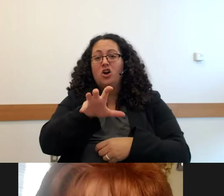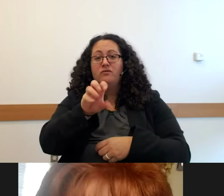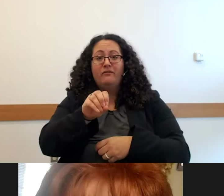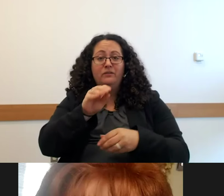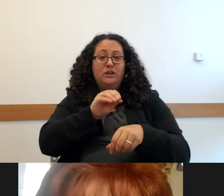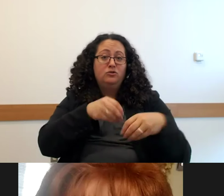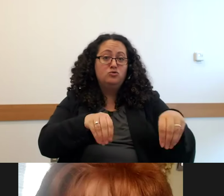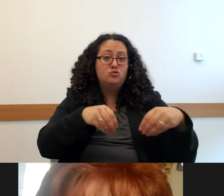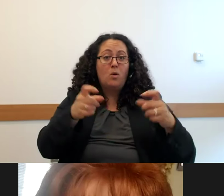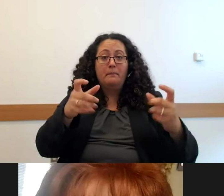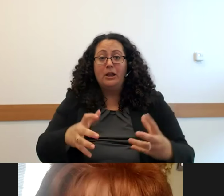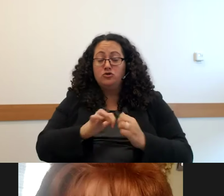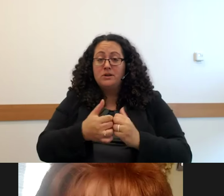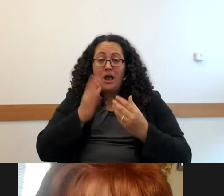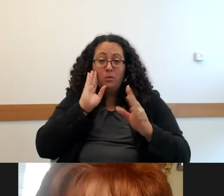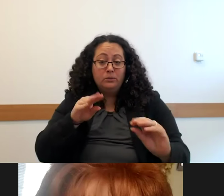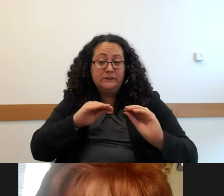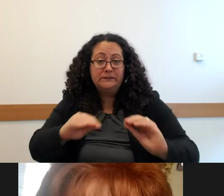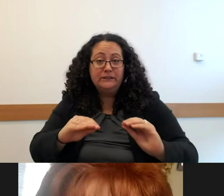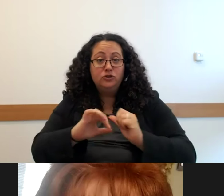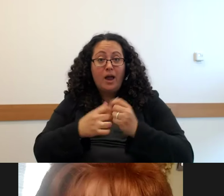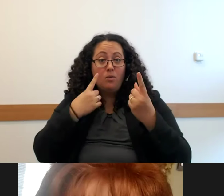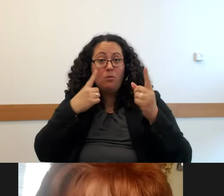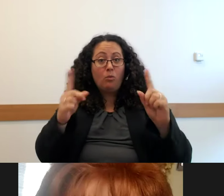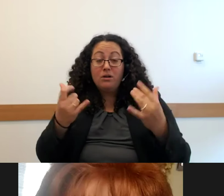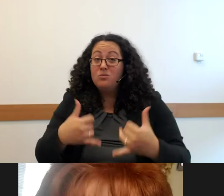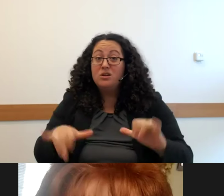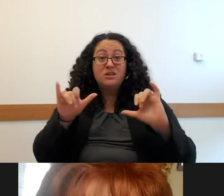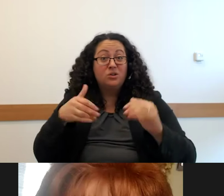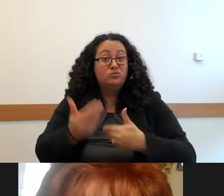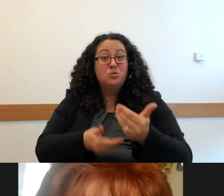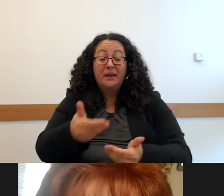across the country on how we're going to do that and how we did it and how we're still doing it.